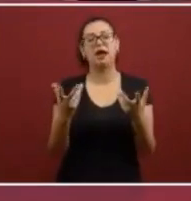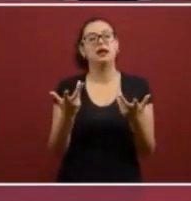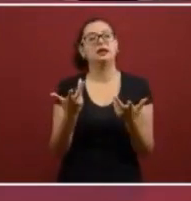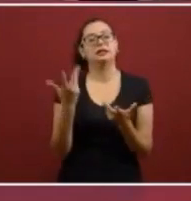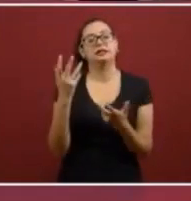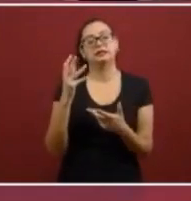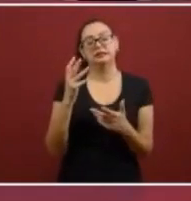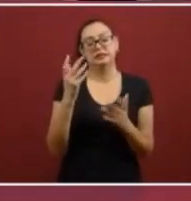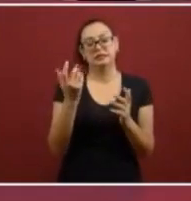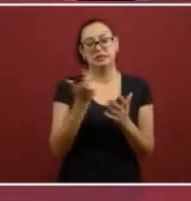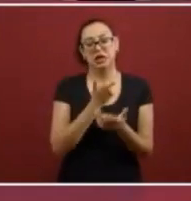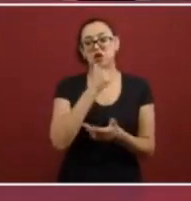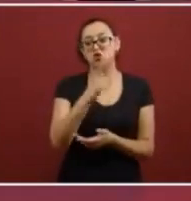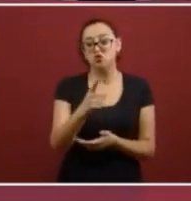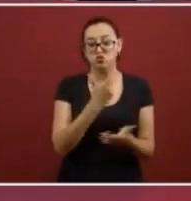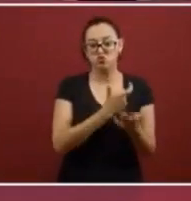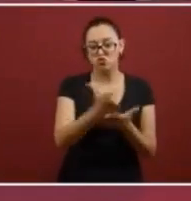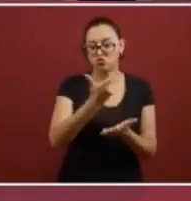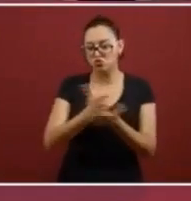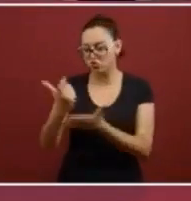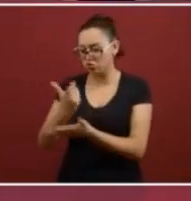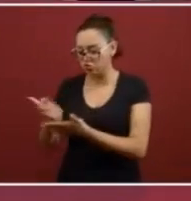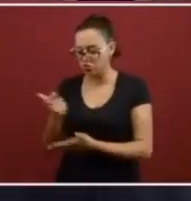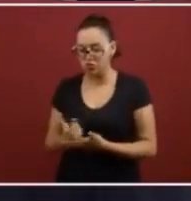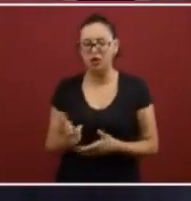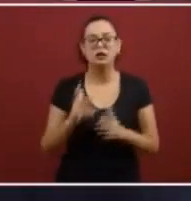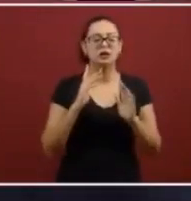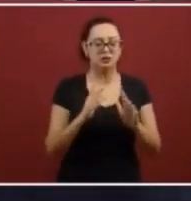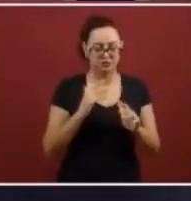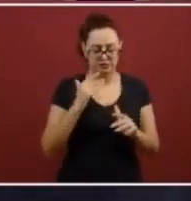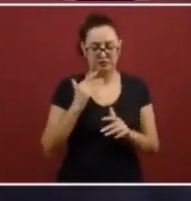vamos a reviewing hacer all of that. cuando tengamos